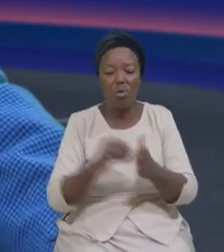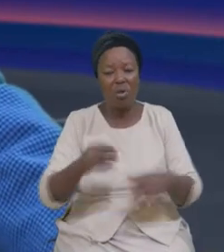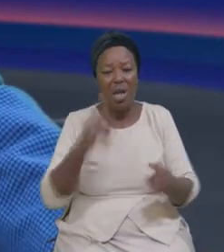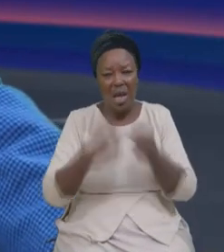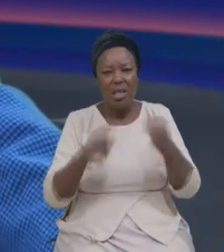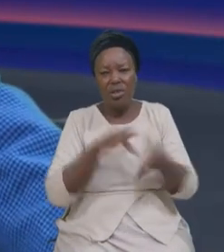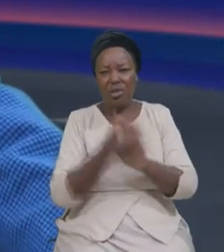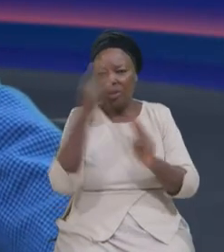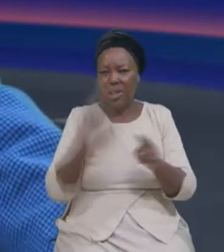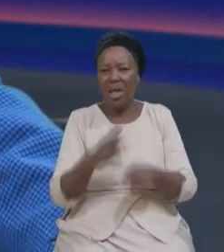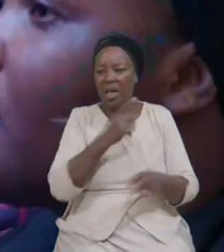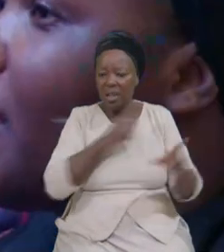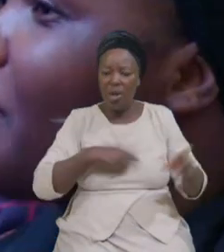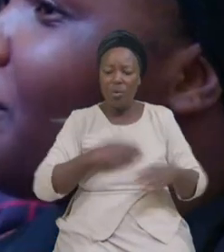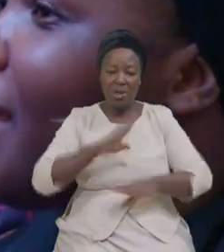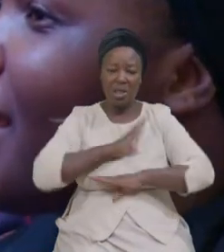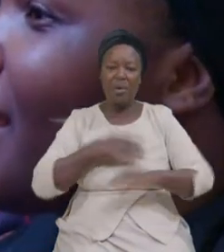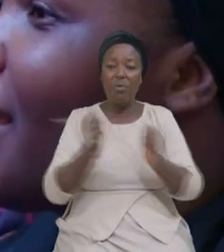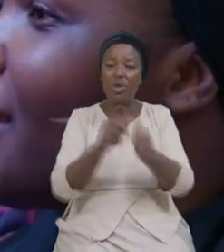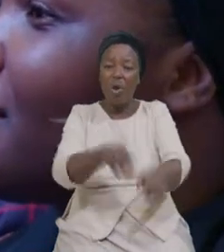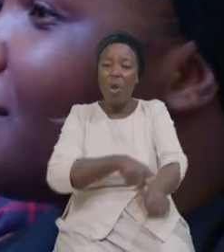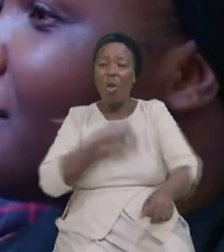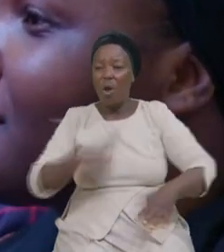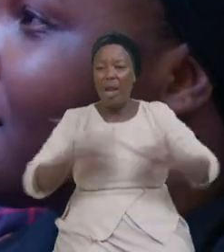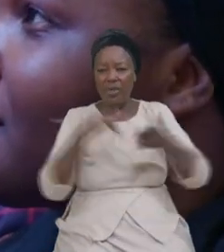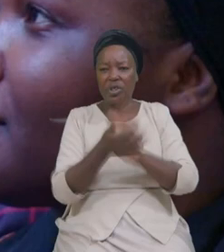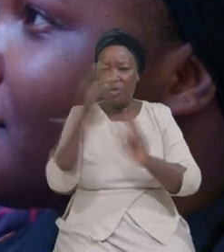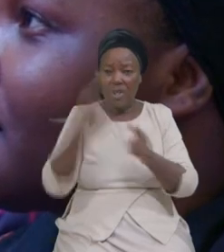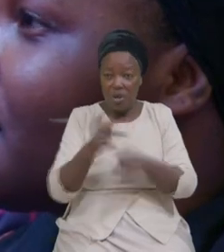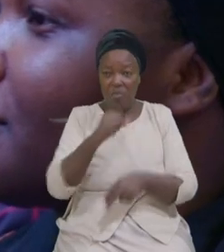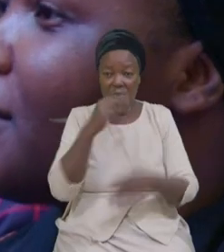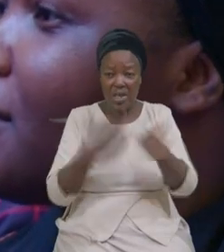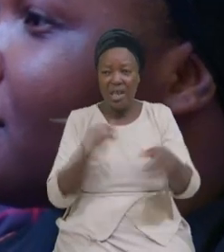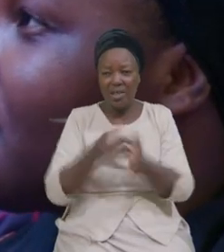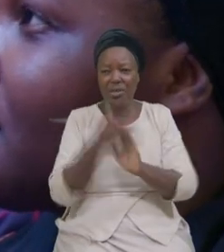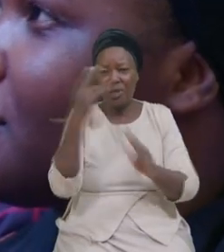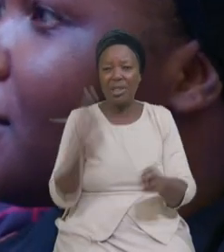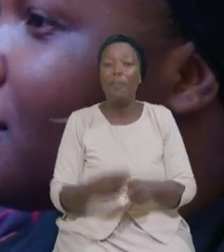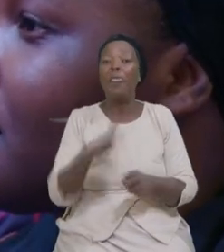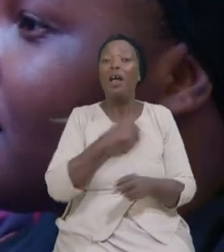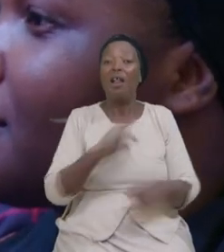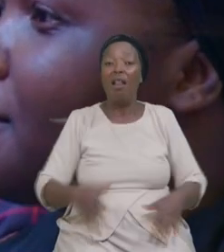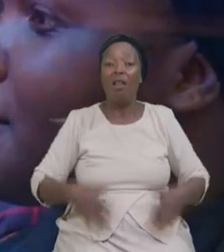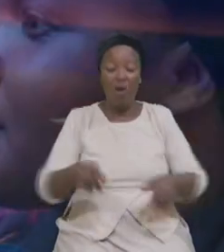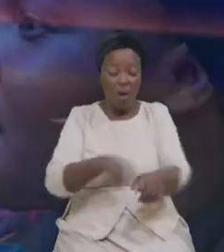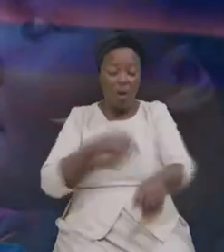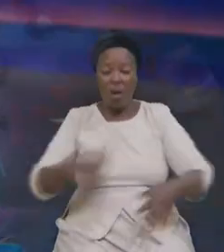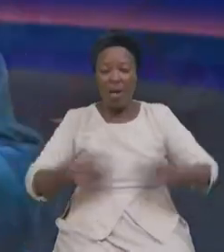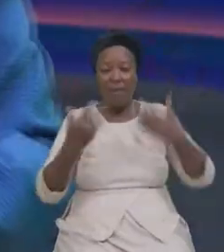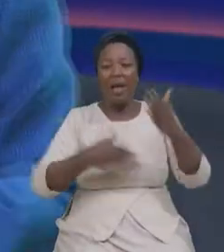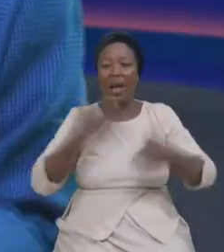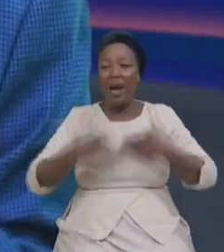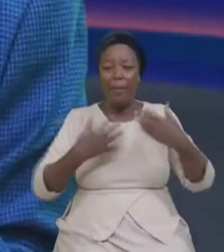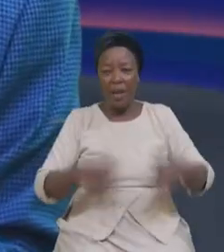satisfy you with long life. I'm talking to you. I said long life. Healthy life, happy life will